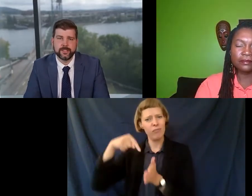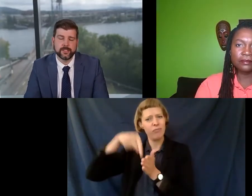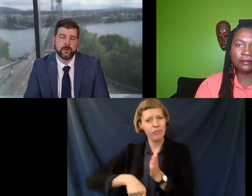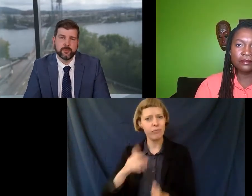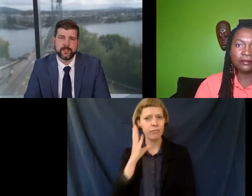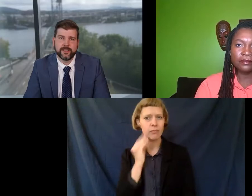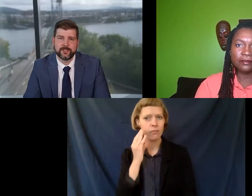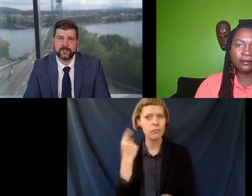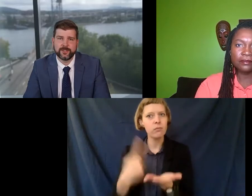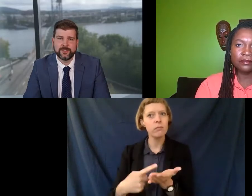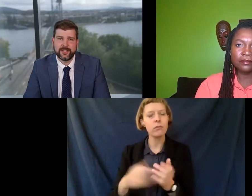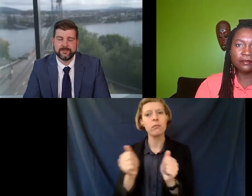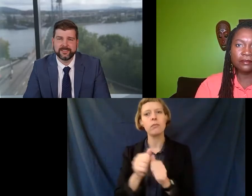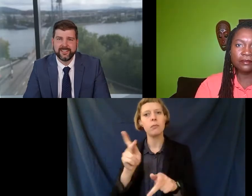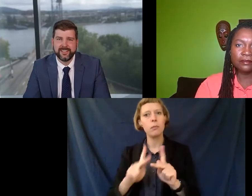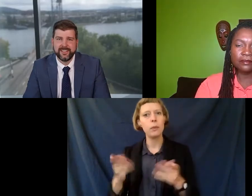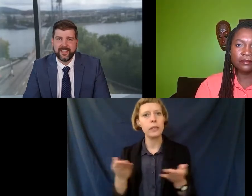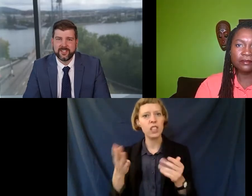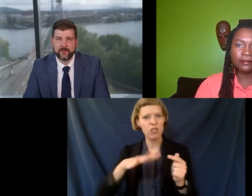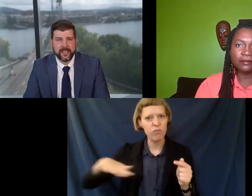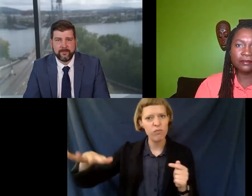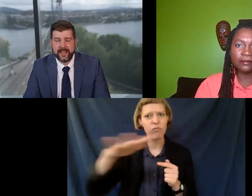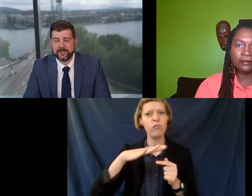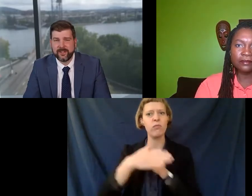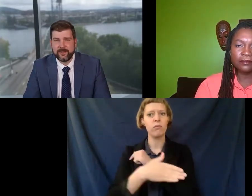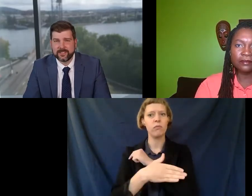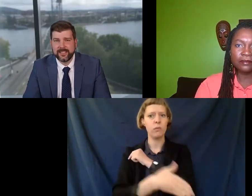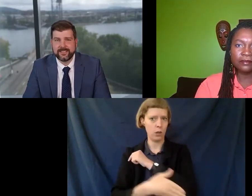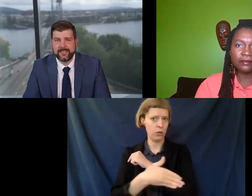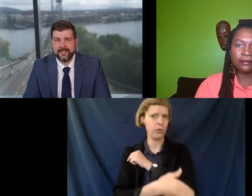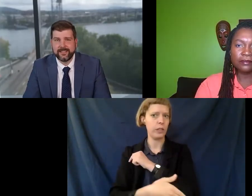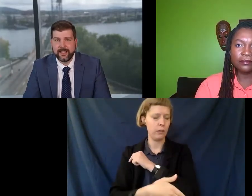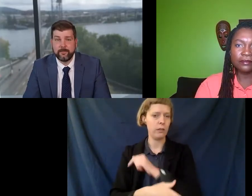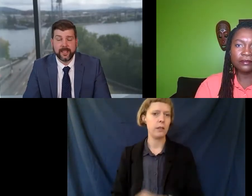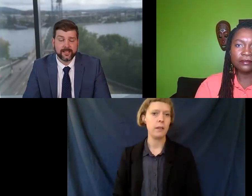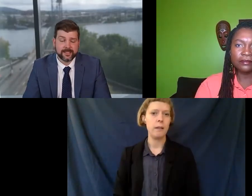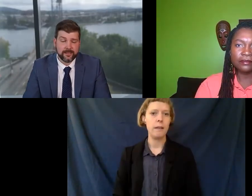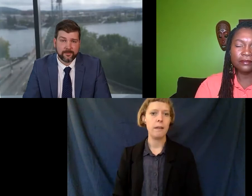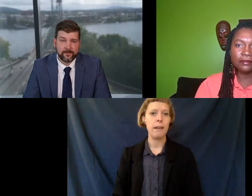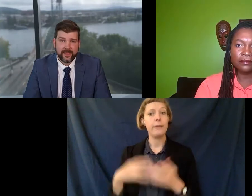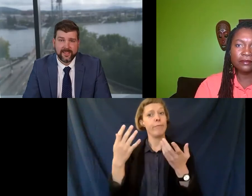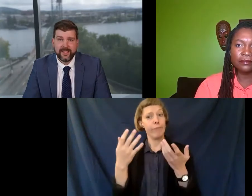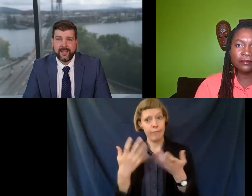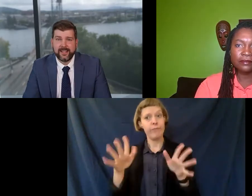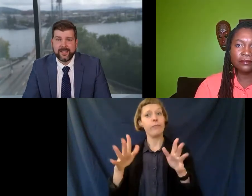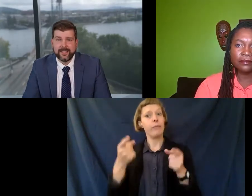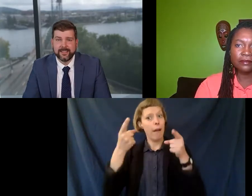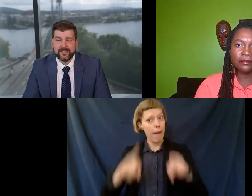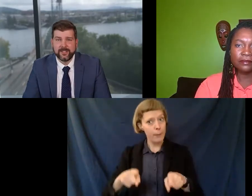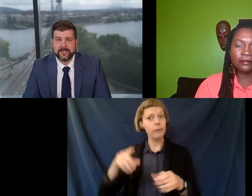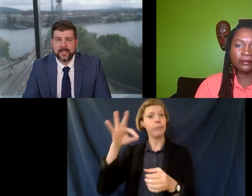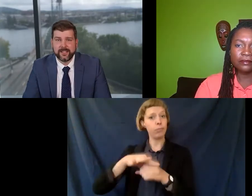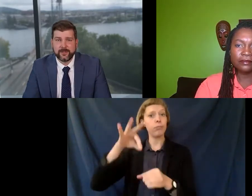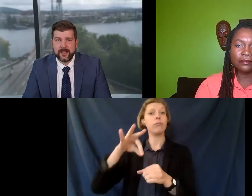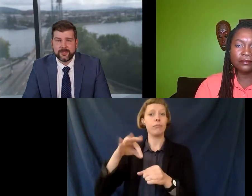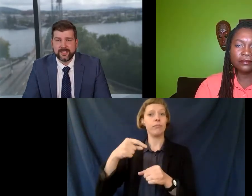country into the Multnomah County District Attorney's Office. And so with that background, I was elected on May 19th. And